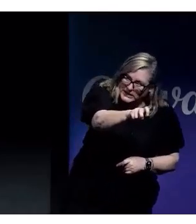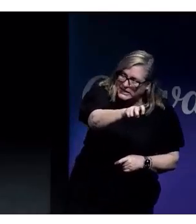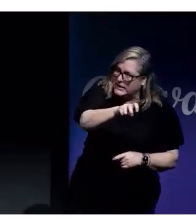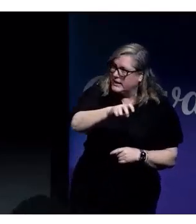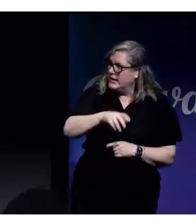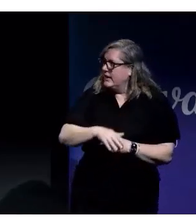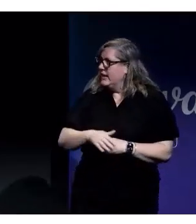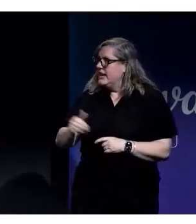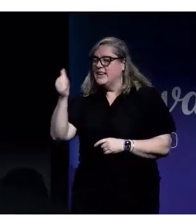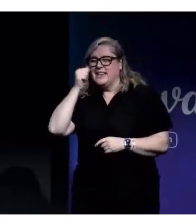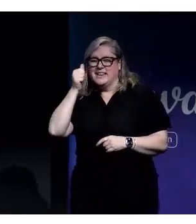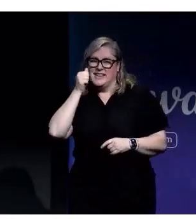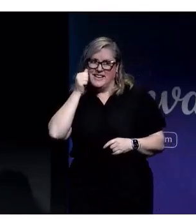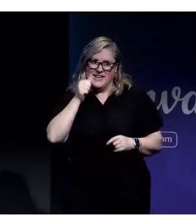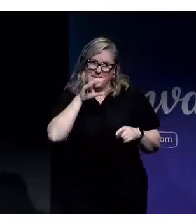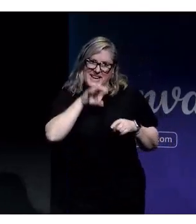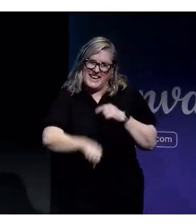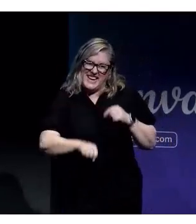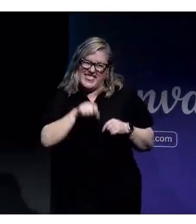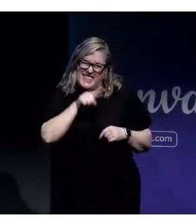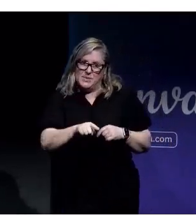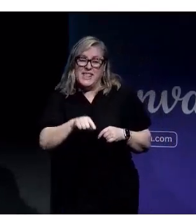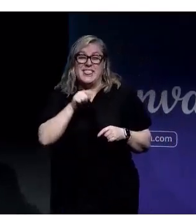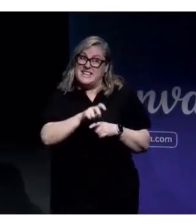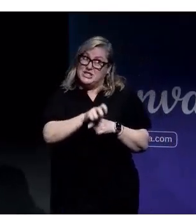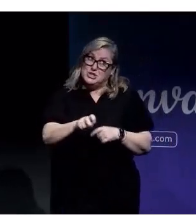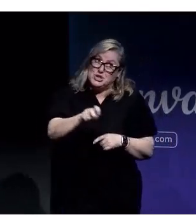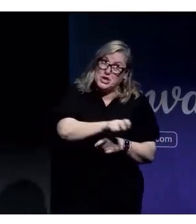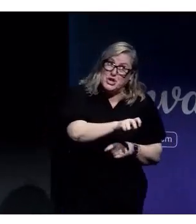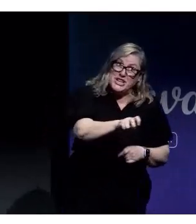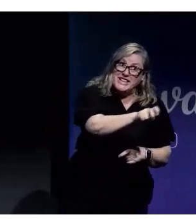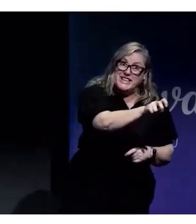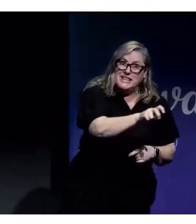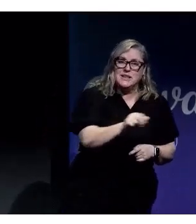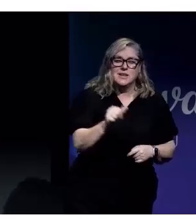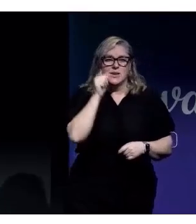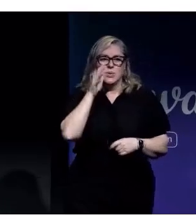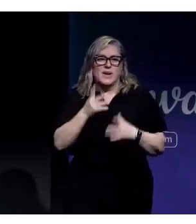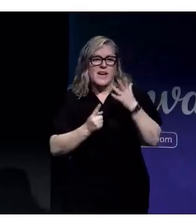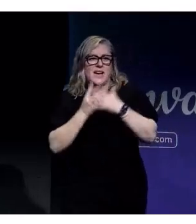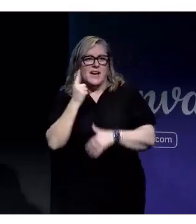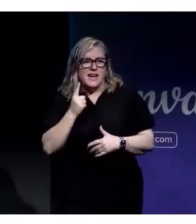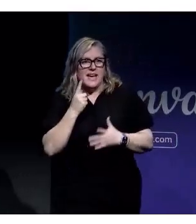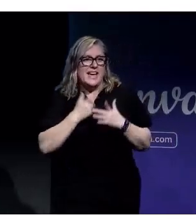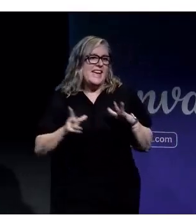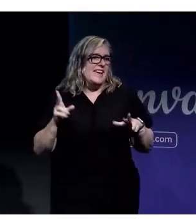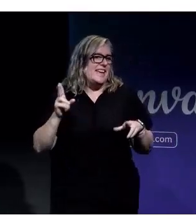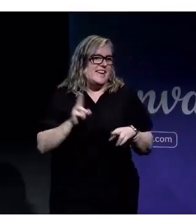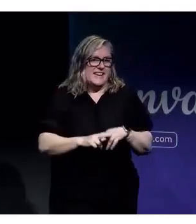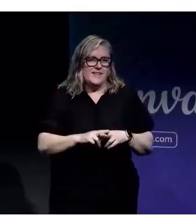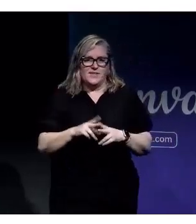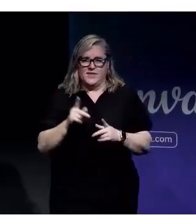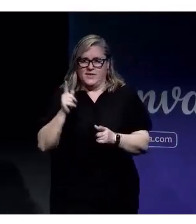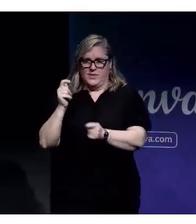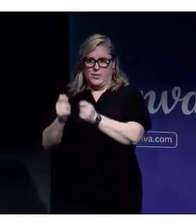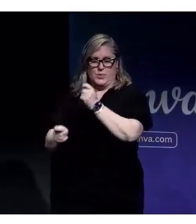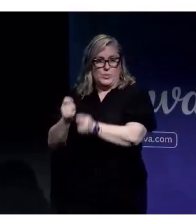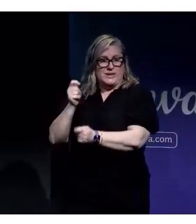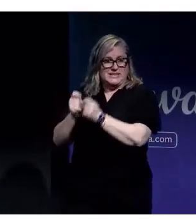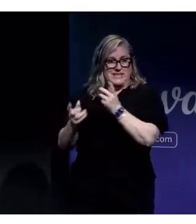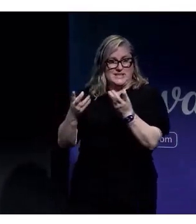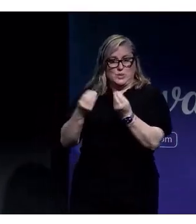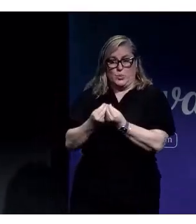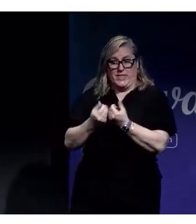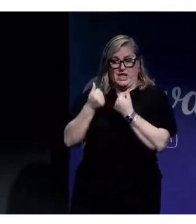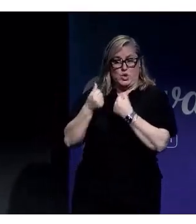everyone knows I hate that word, this whole journey wouldn't have happened if we hadn't tested with users. If we